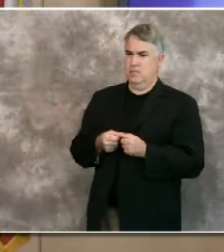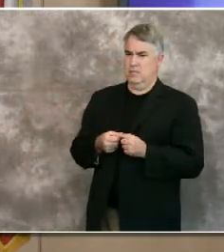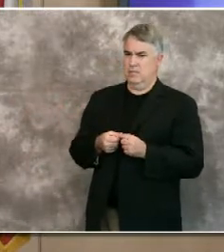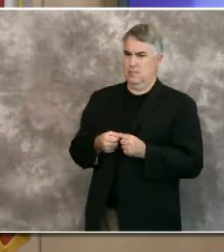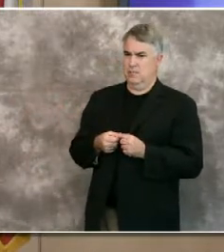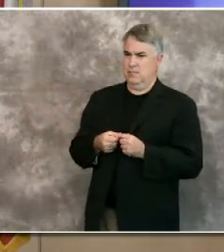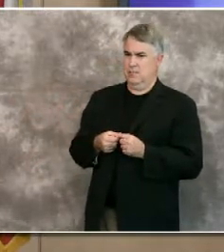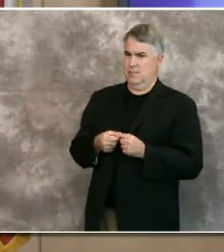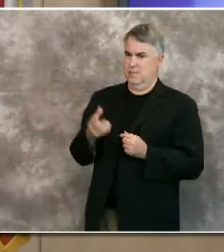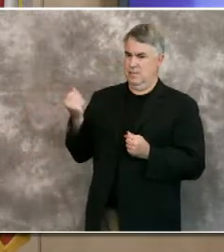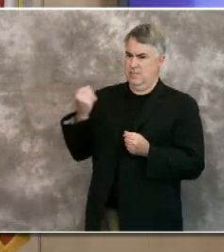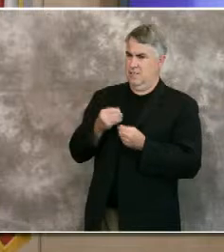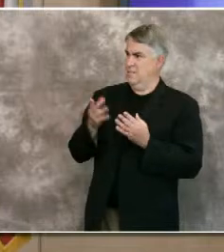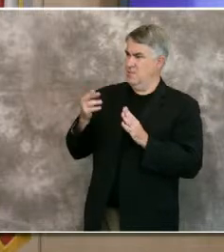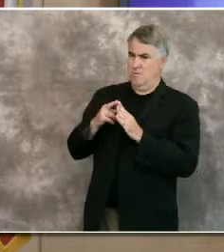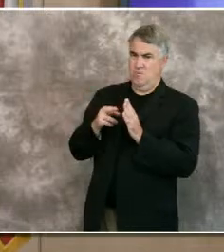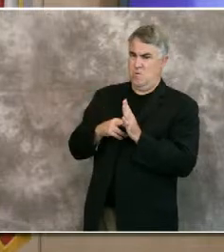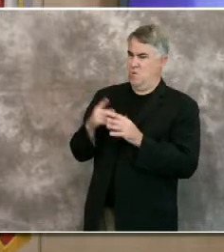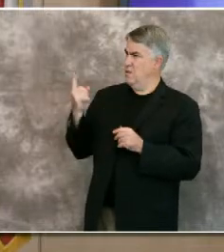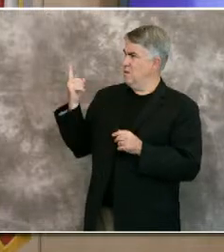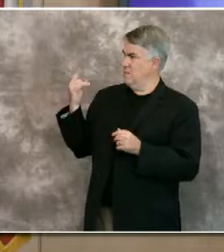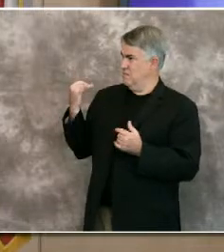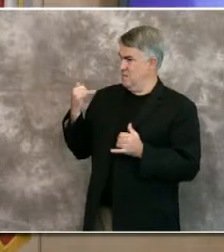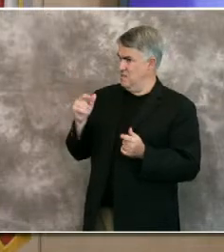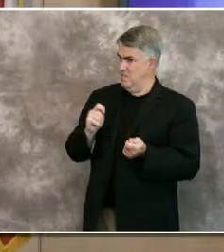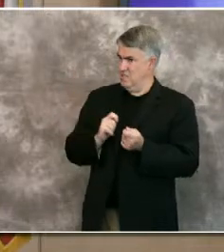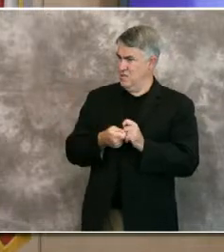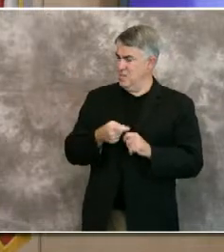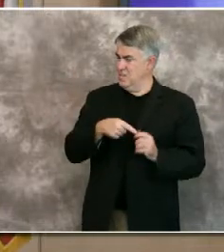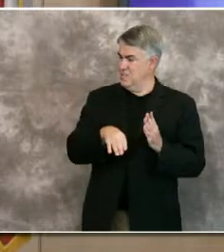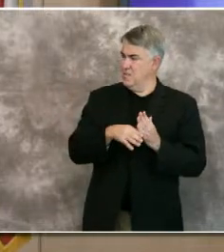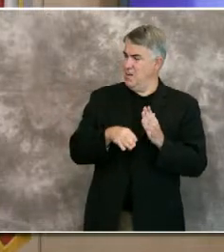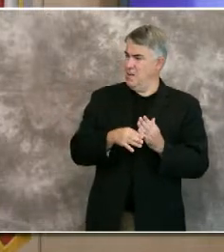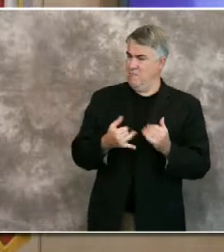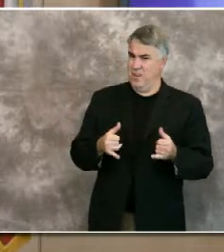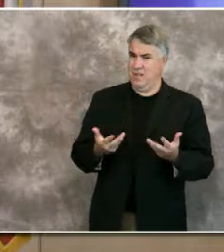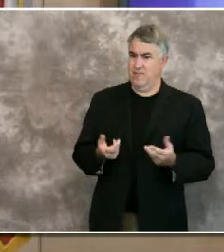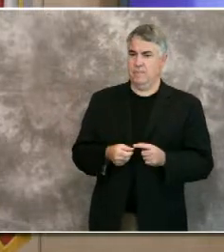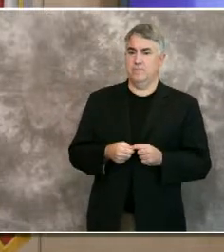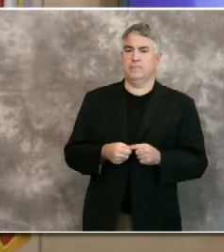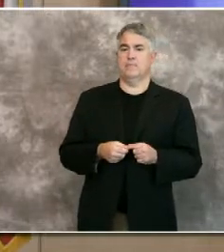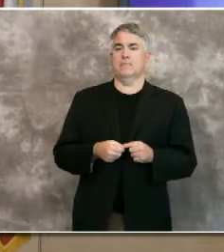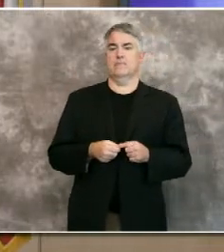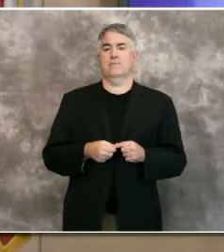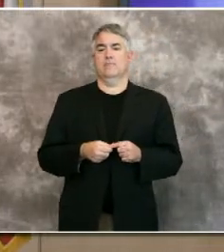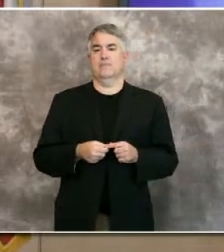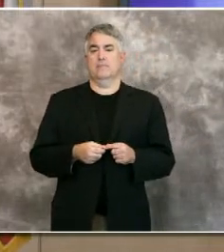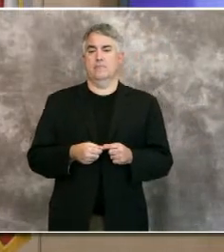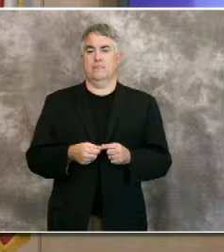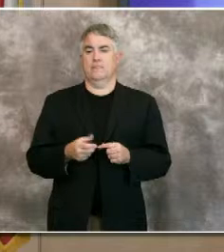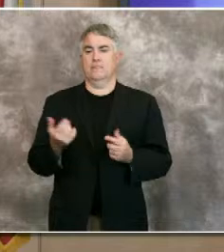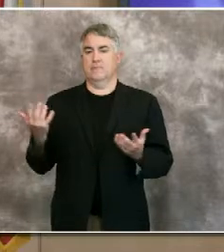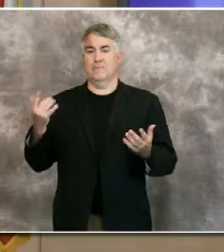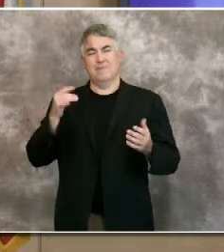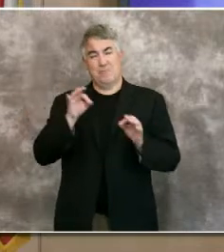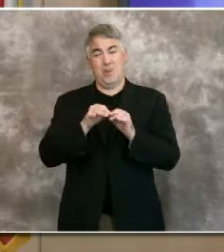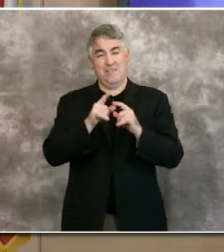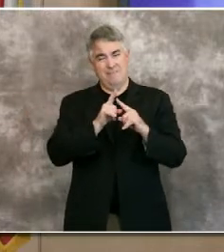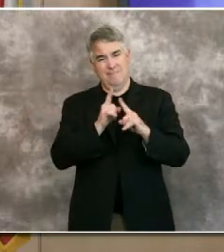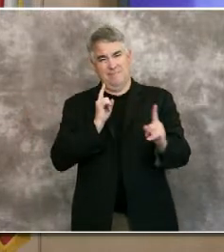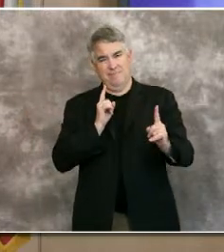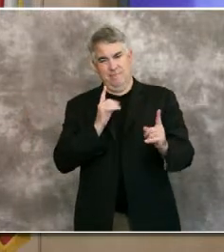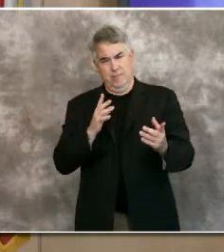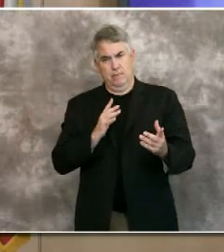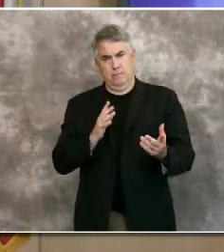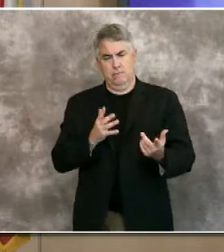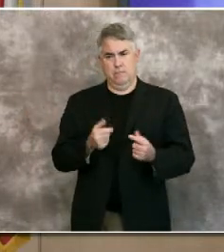triggers? Yeah, Mark, they should be physically distanced when feasible. So again, we're talking about practice. We're talking